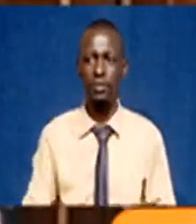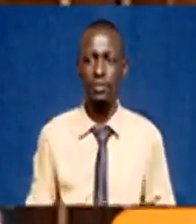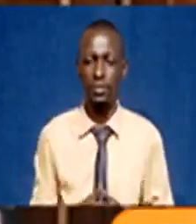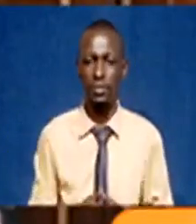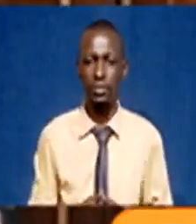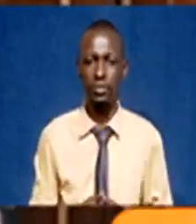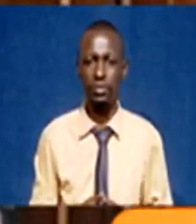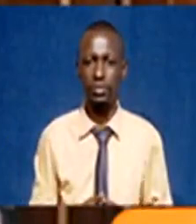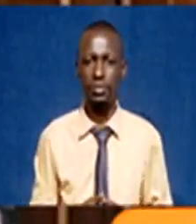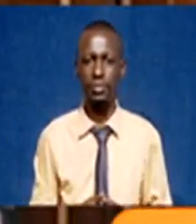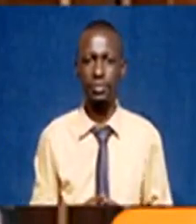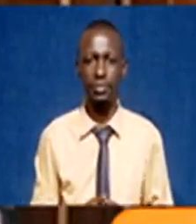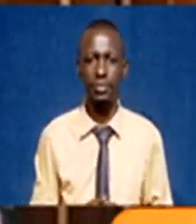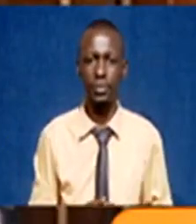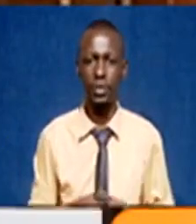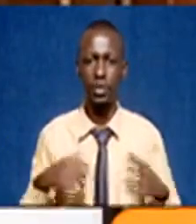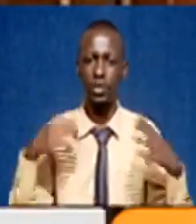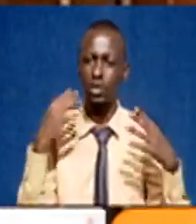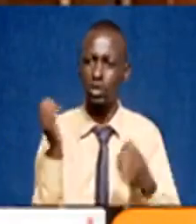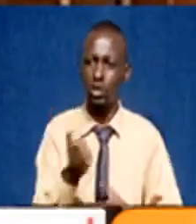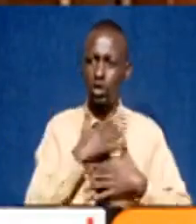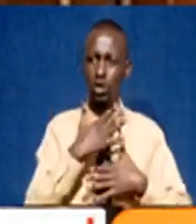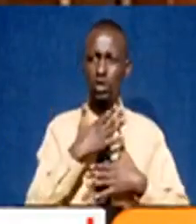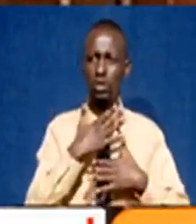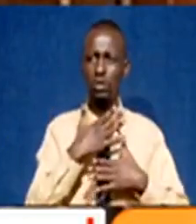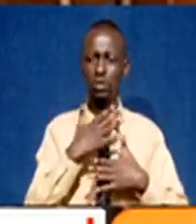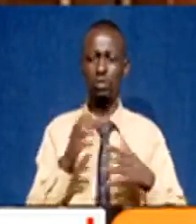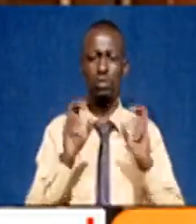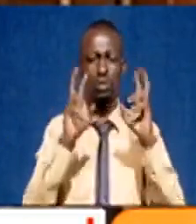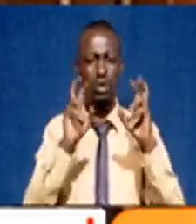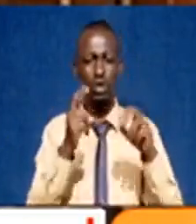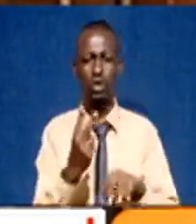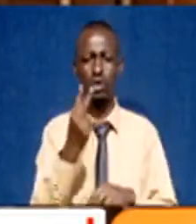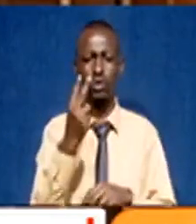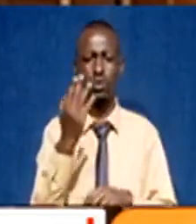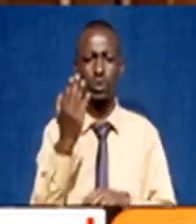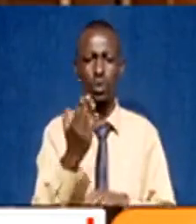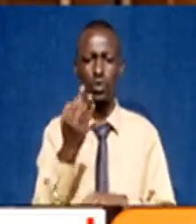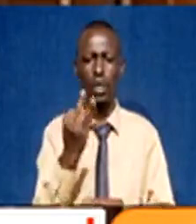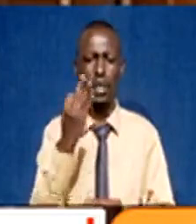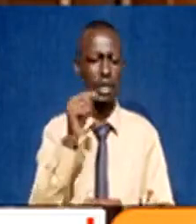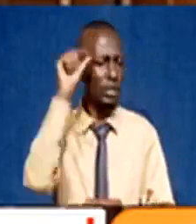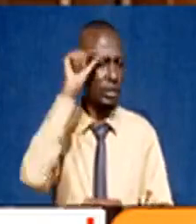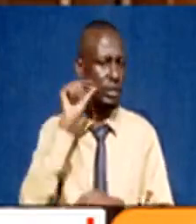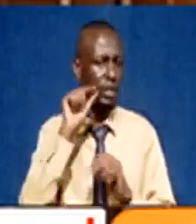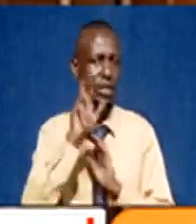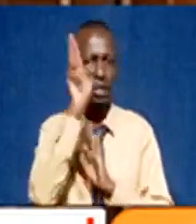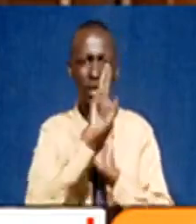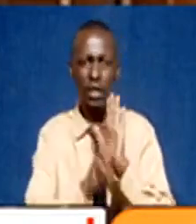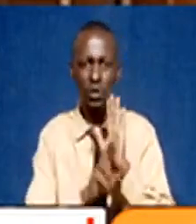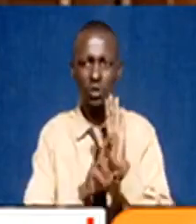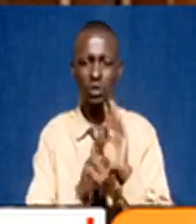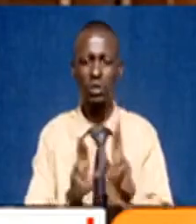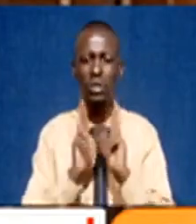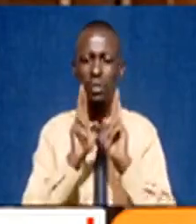was shocking to see that the issue of two-thirds gender rule could have been sent outside the process of this